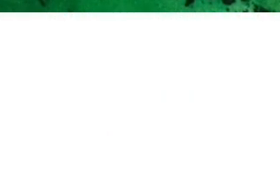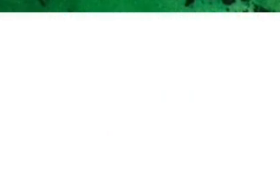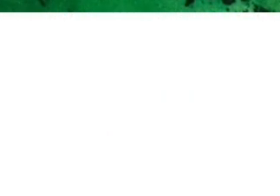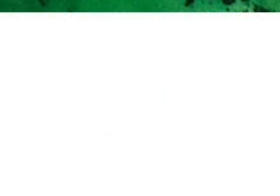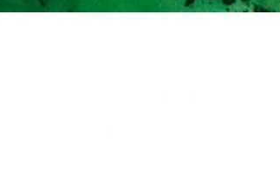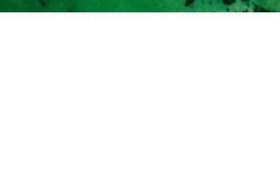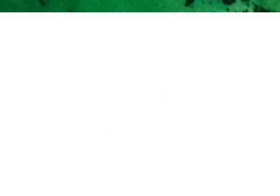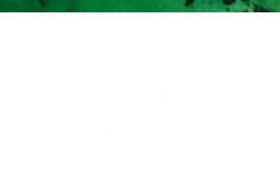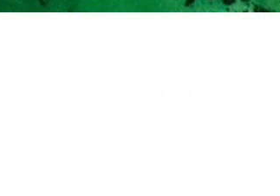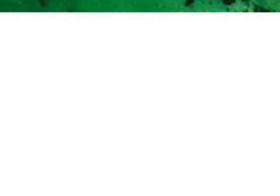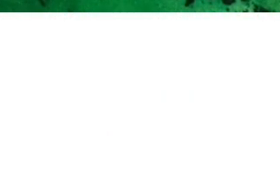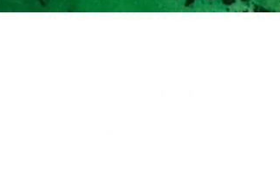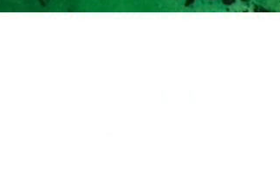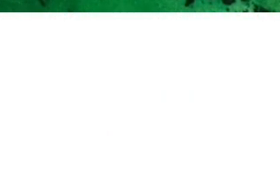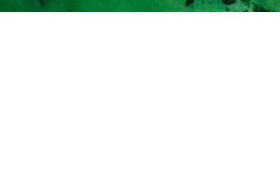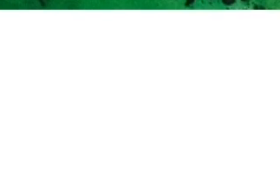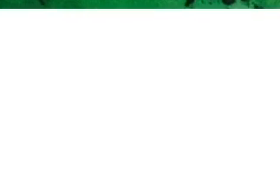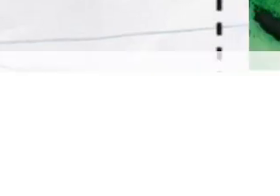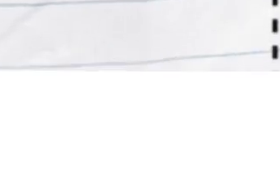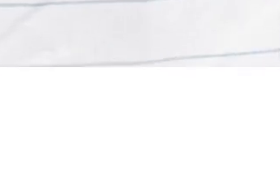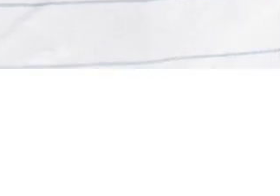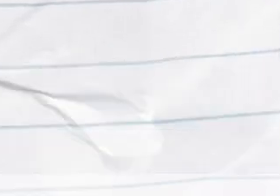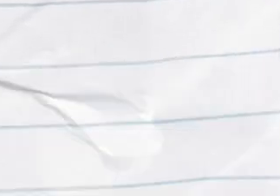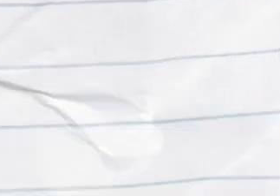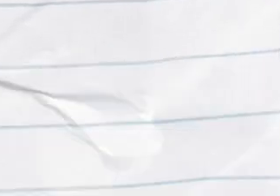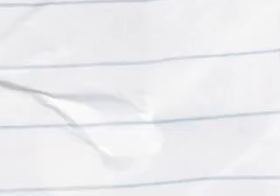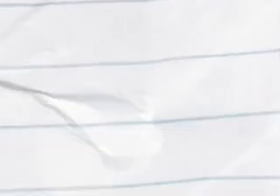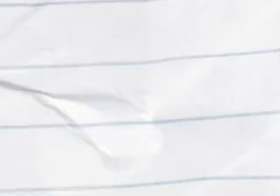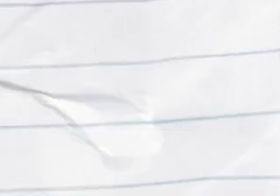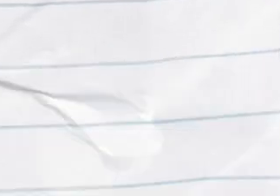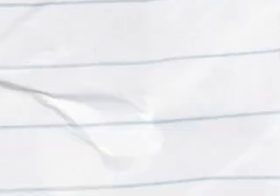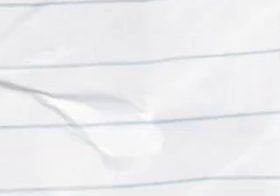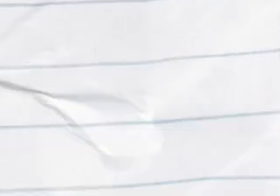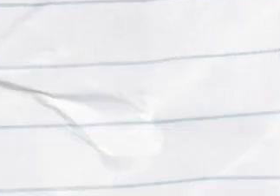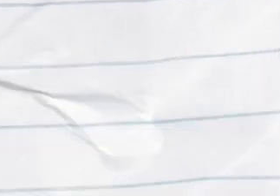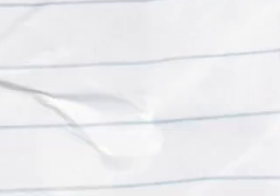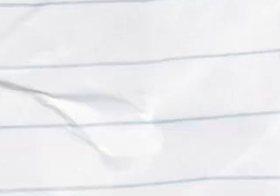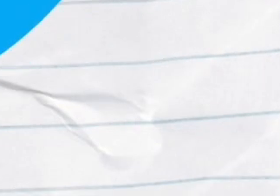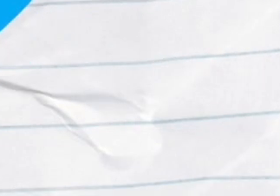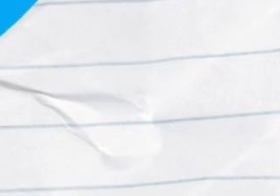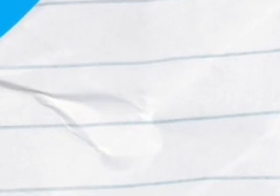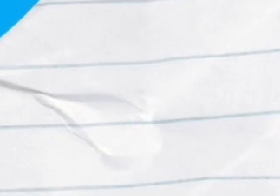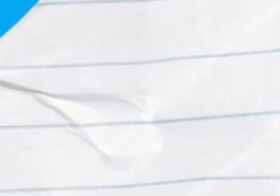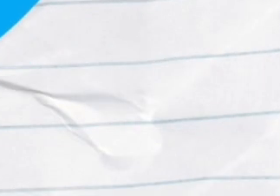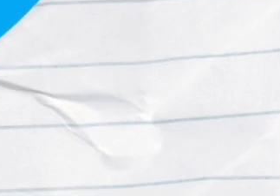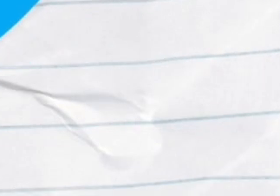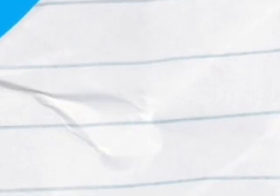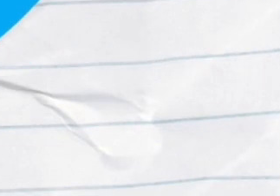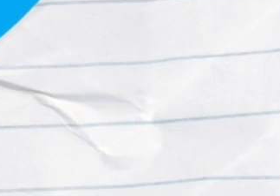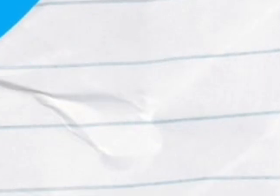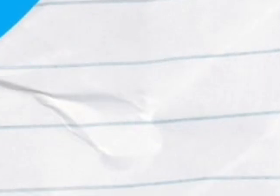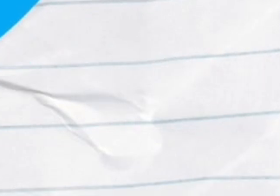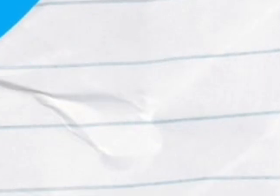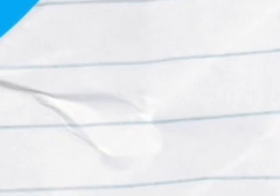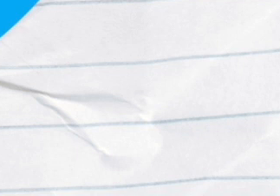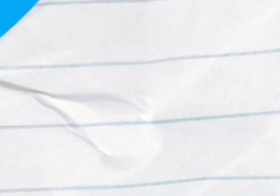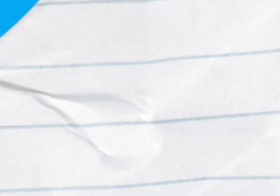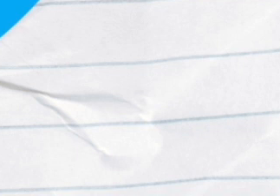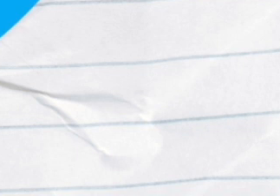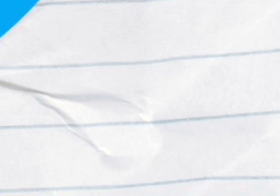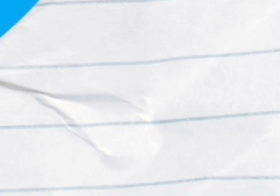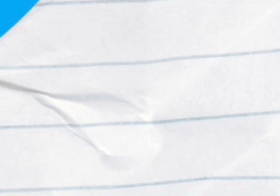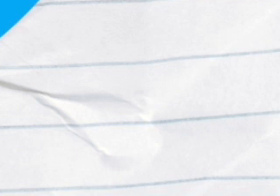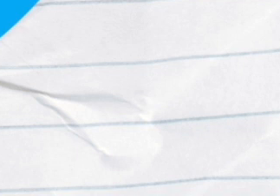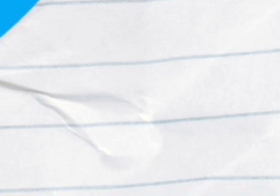How to use the toolkit. The toolkit follows the idea of the research cycle. The research cycle doesn't simply run